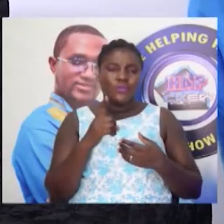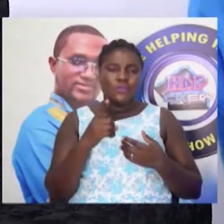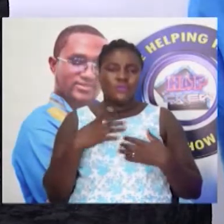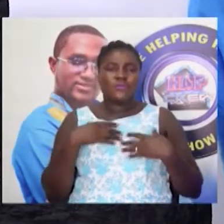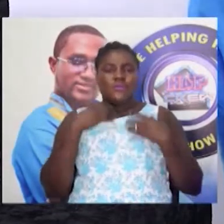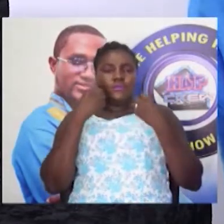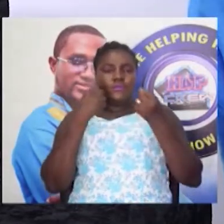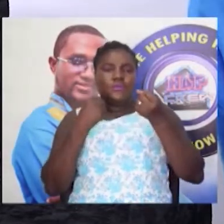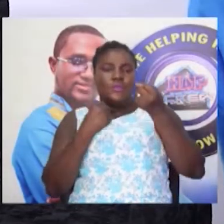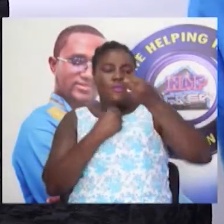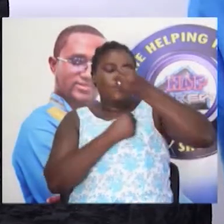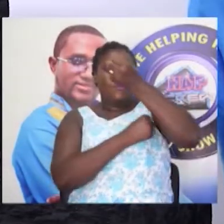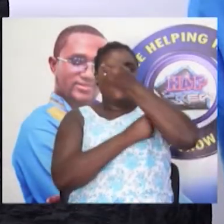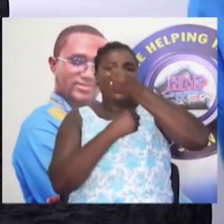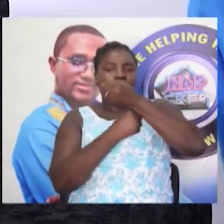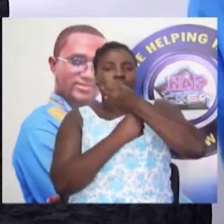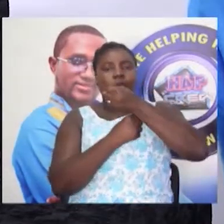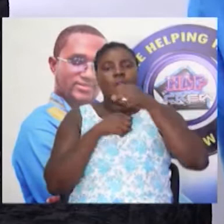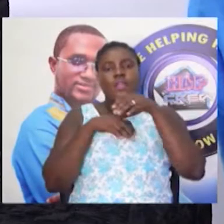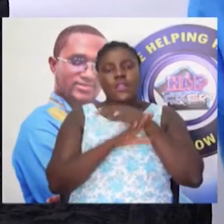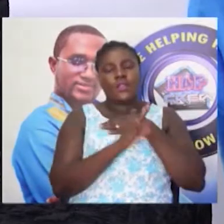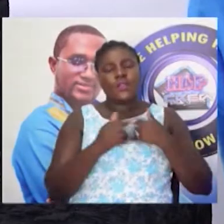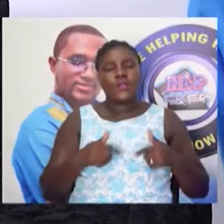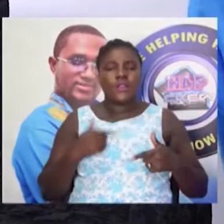of the strongest pillars in your life.